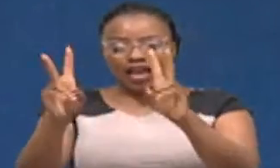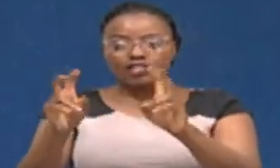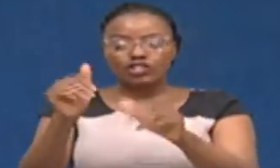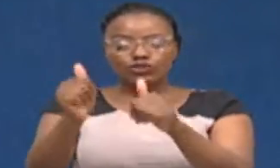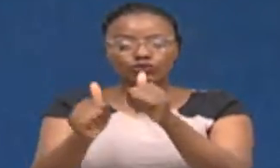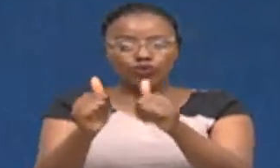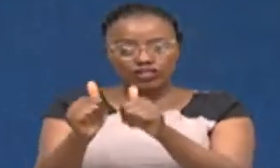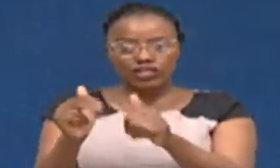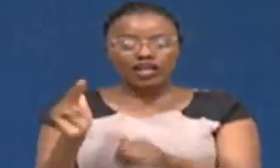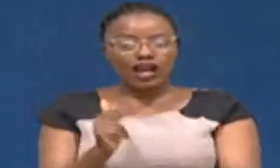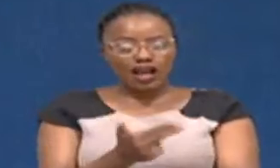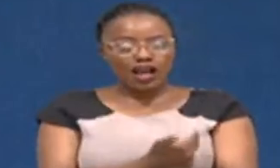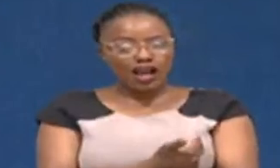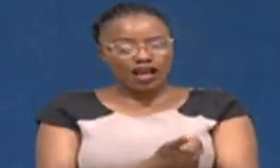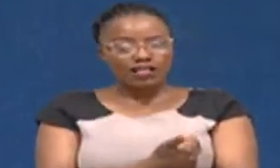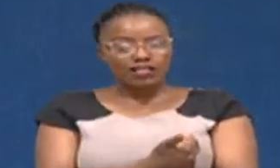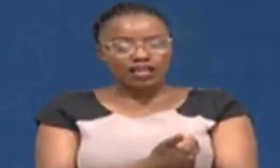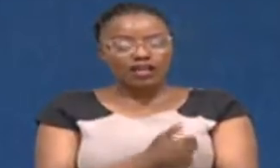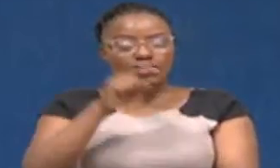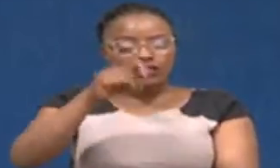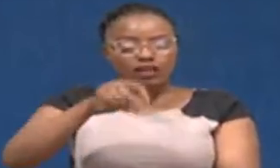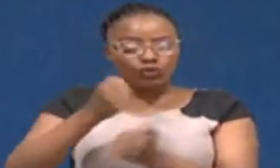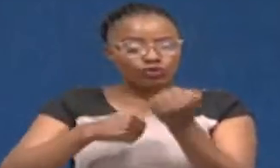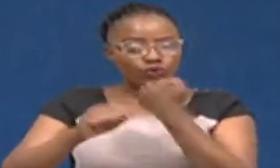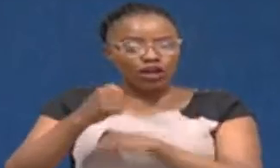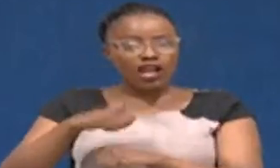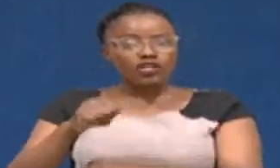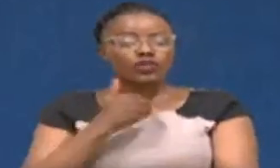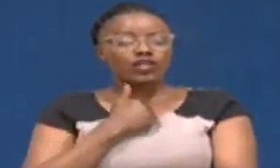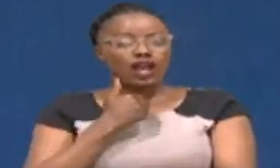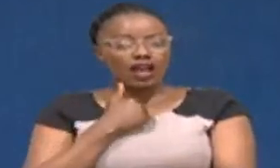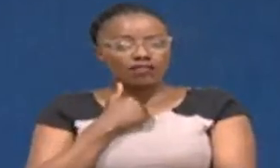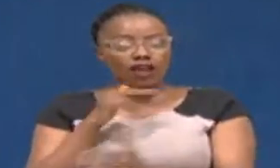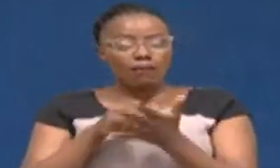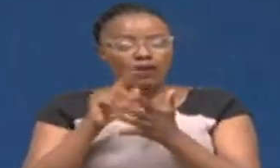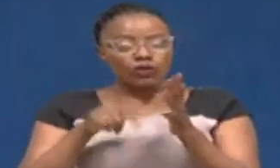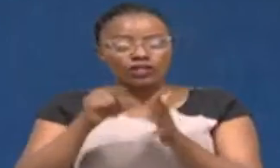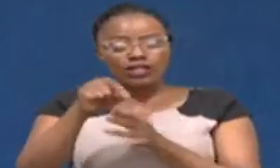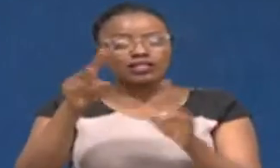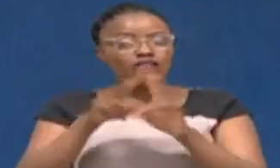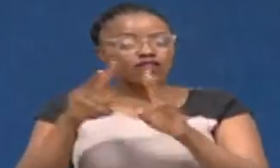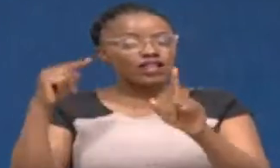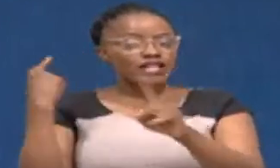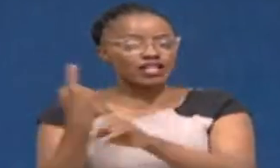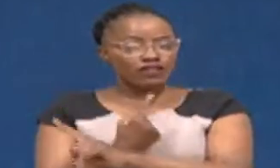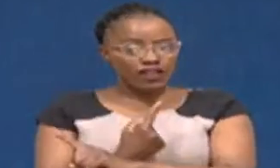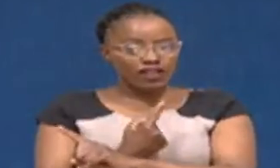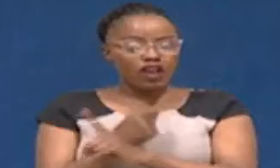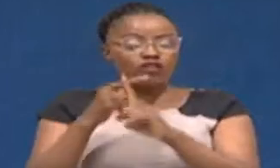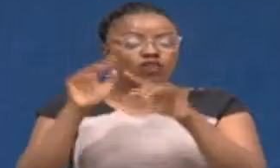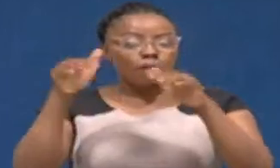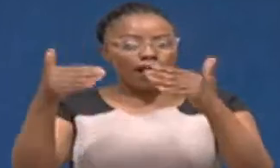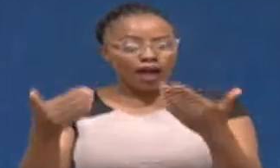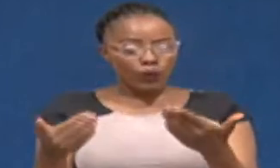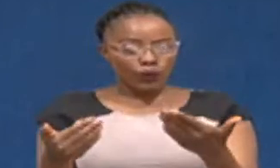that we should take up with him. So that is very different from the